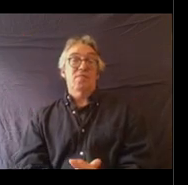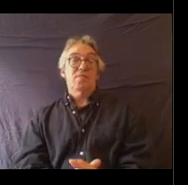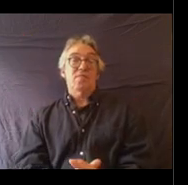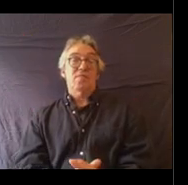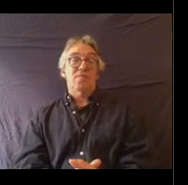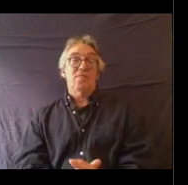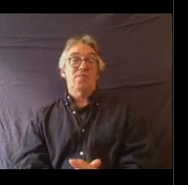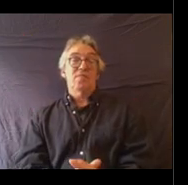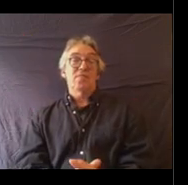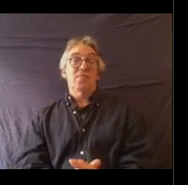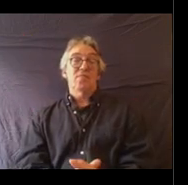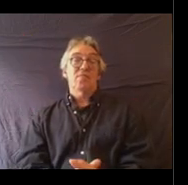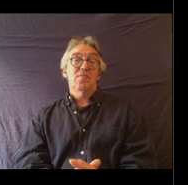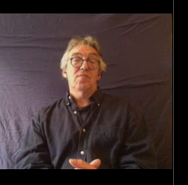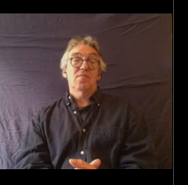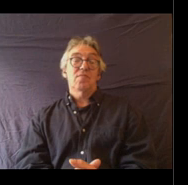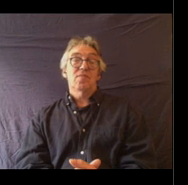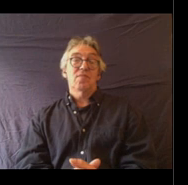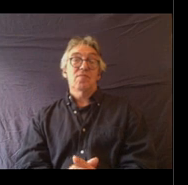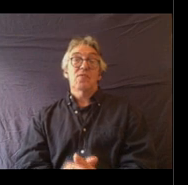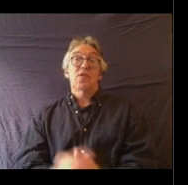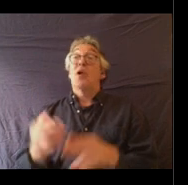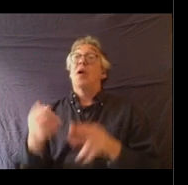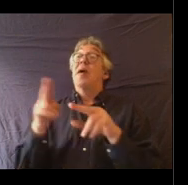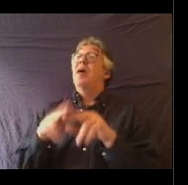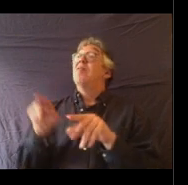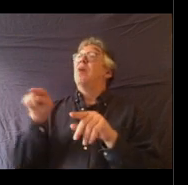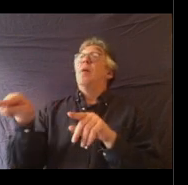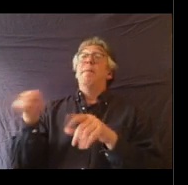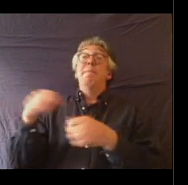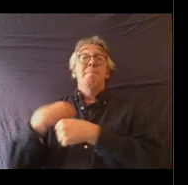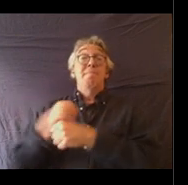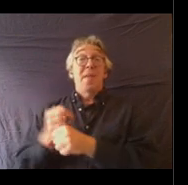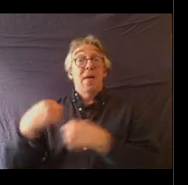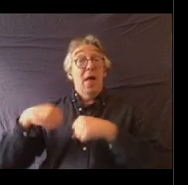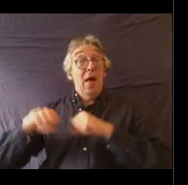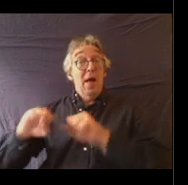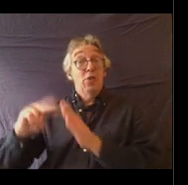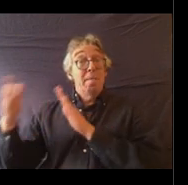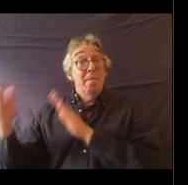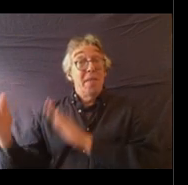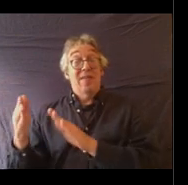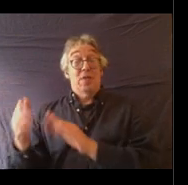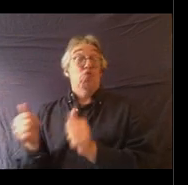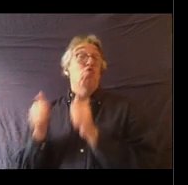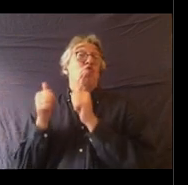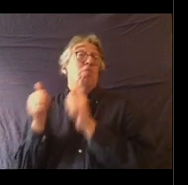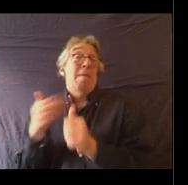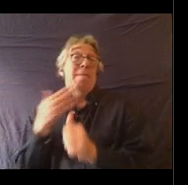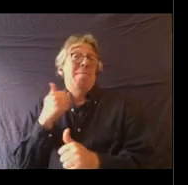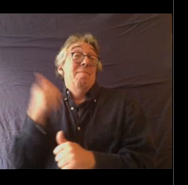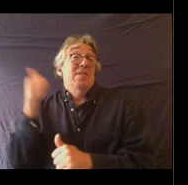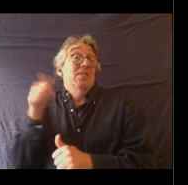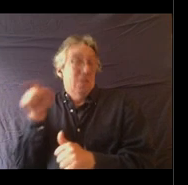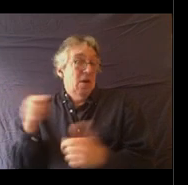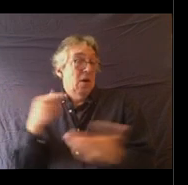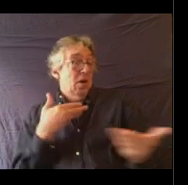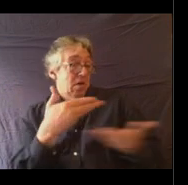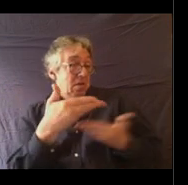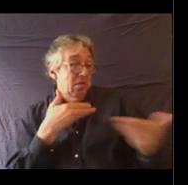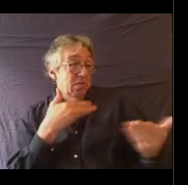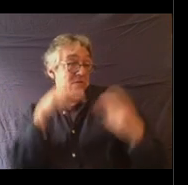if they are going to prepare these action plans, it will be good to consult persons with disabilities and to sit down and